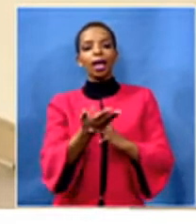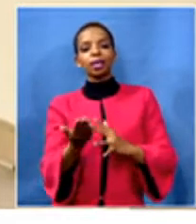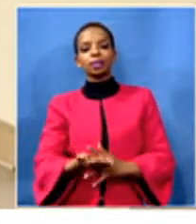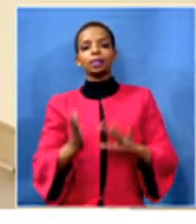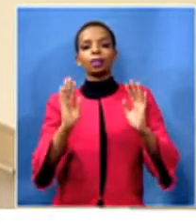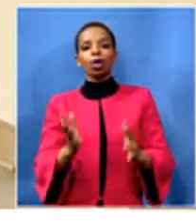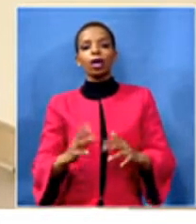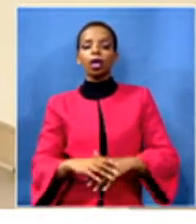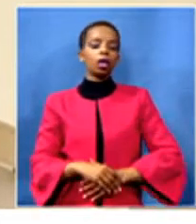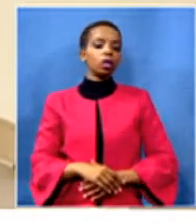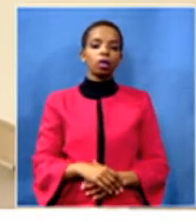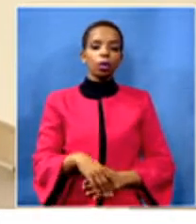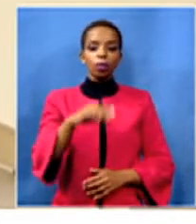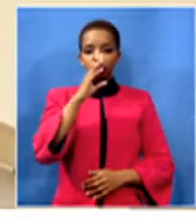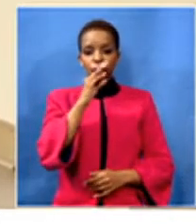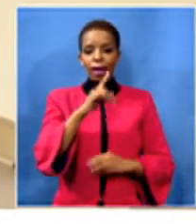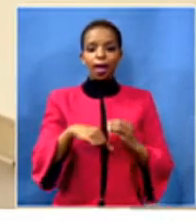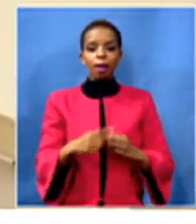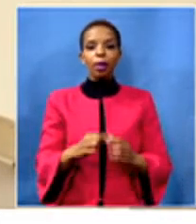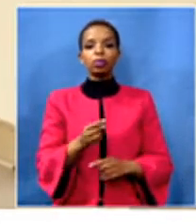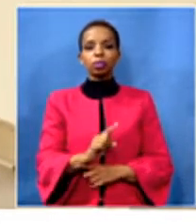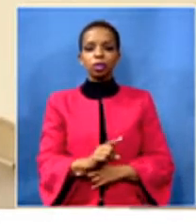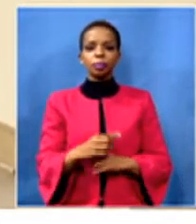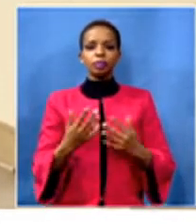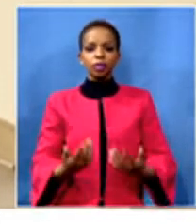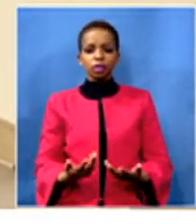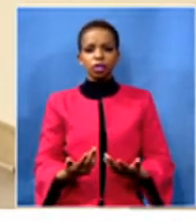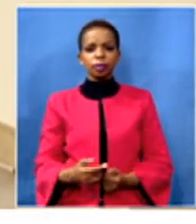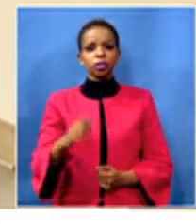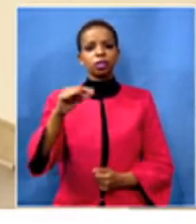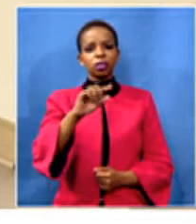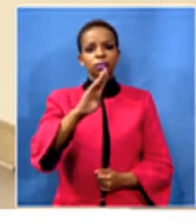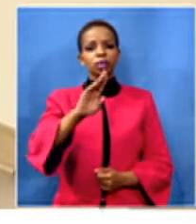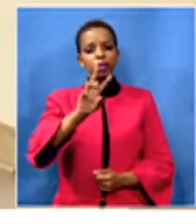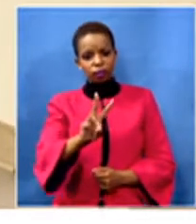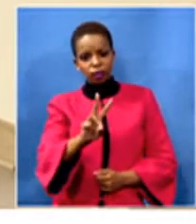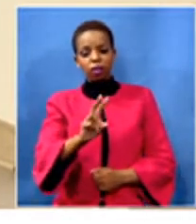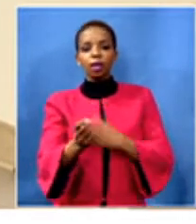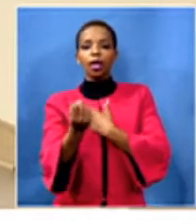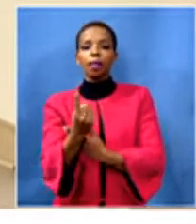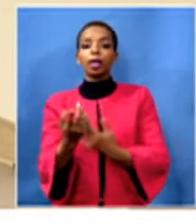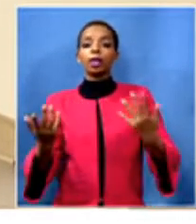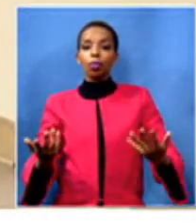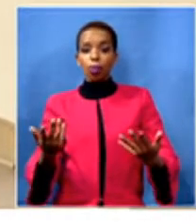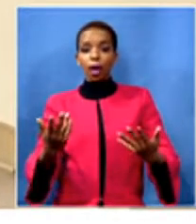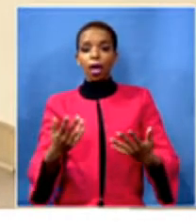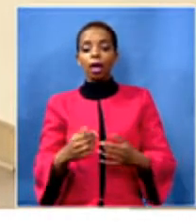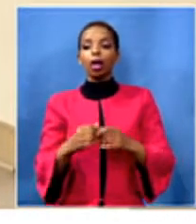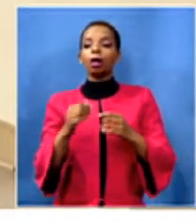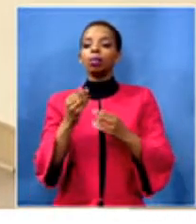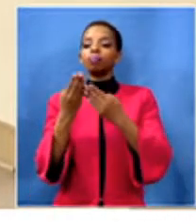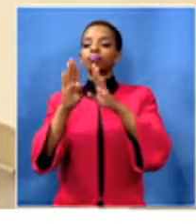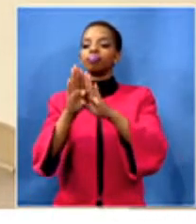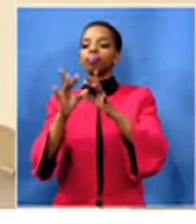talking about gender-based violence, which is happening between closed doors, happening within the hands of those